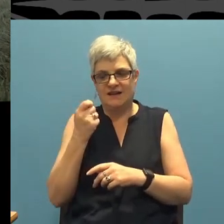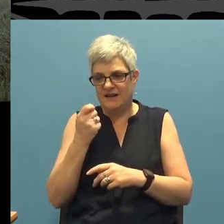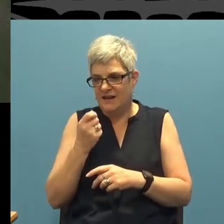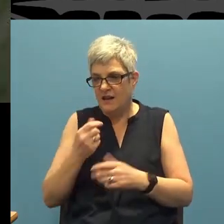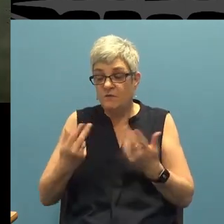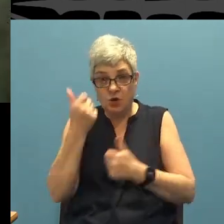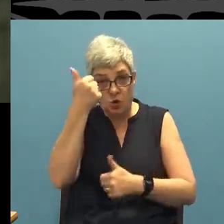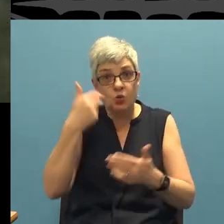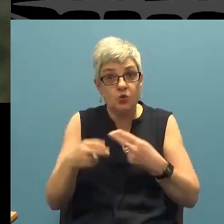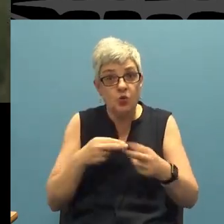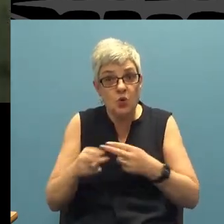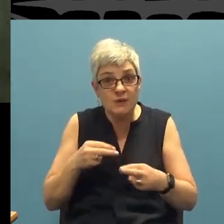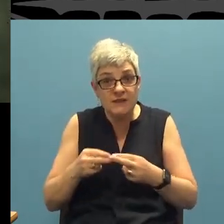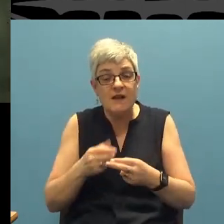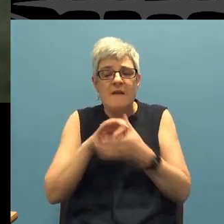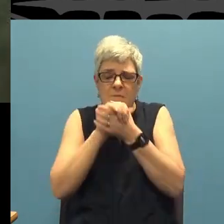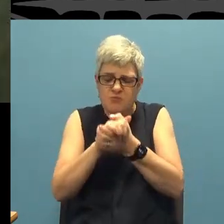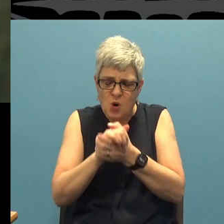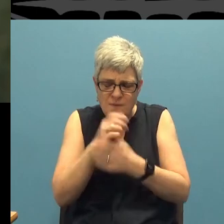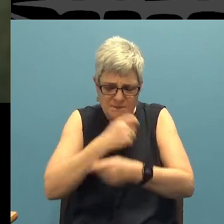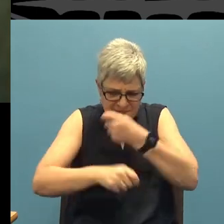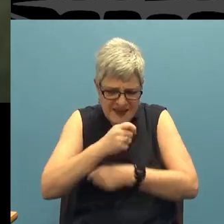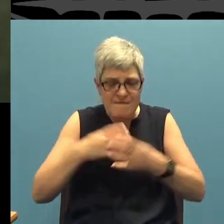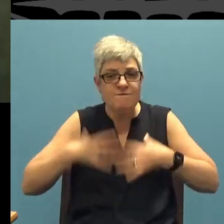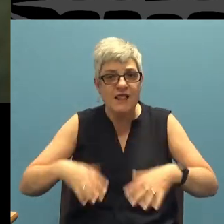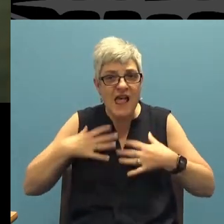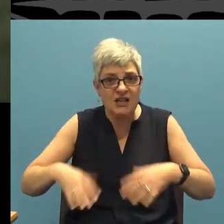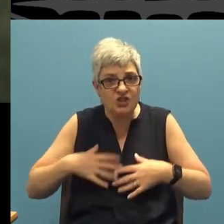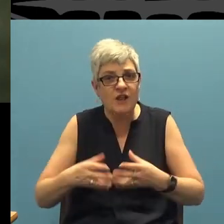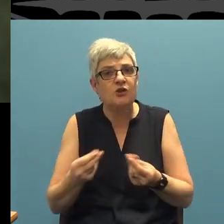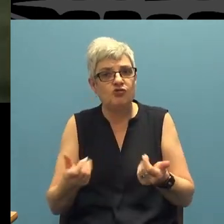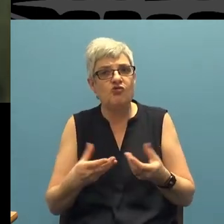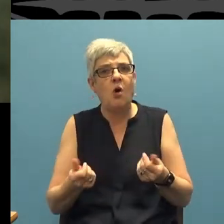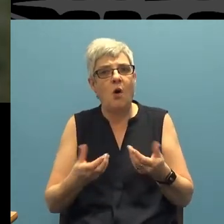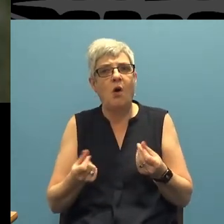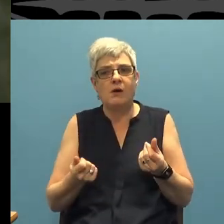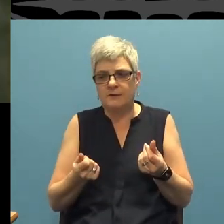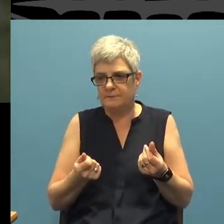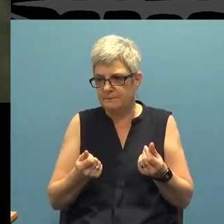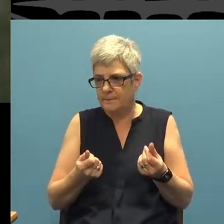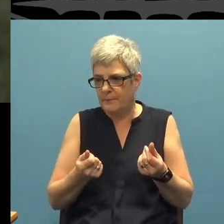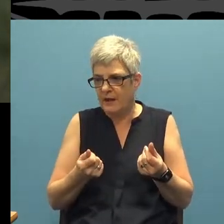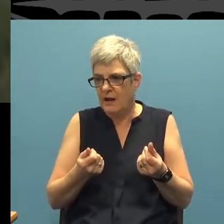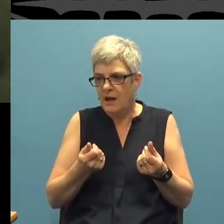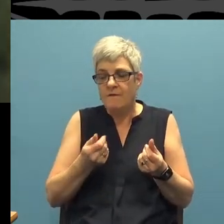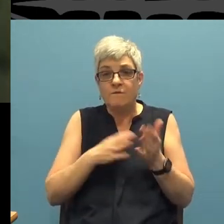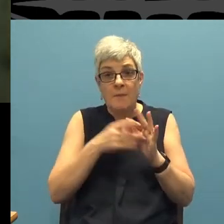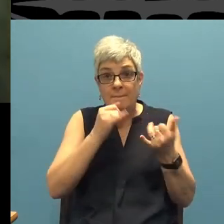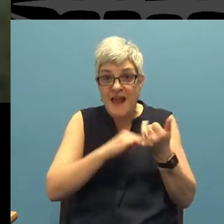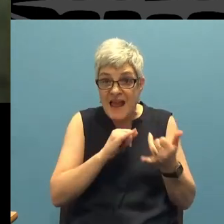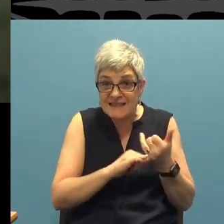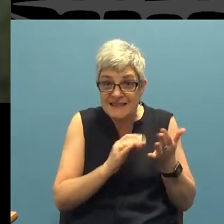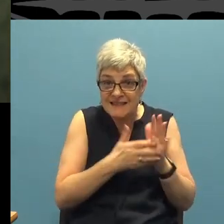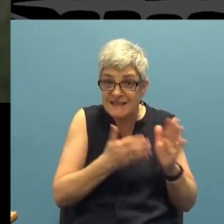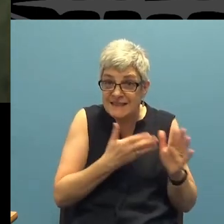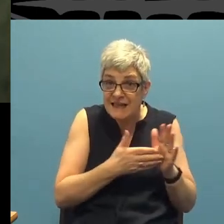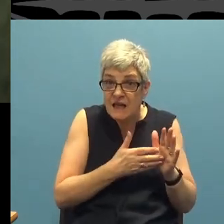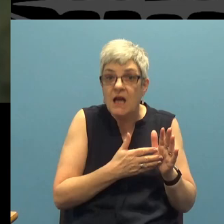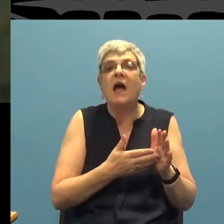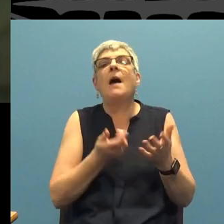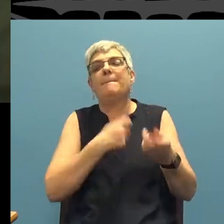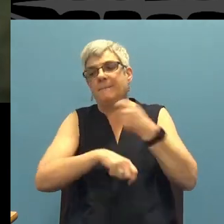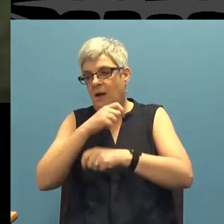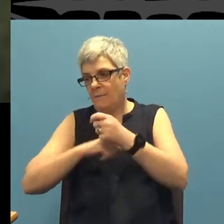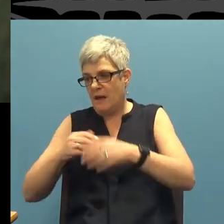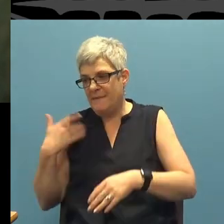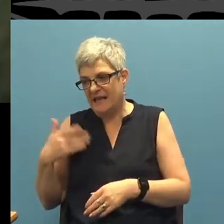for sure. The very promise became flesh in that deck out of straw. See, from the mess comes a message,